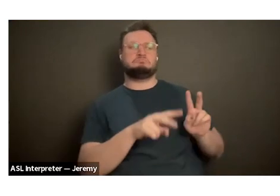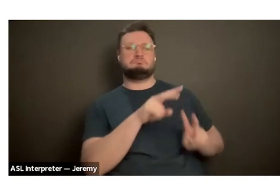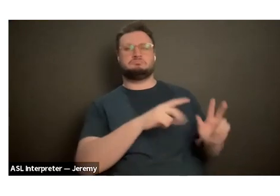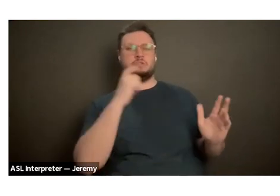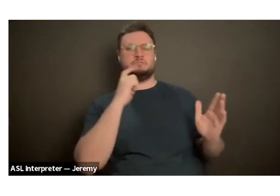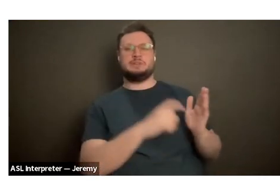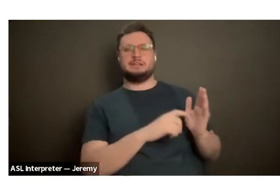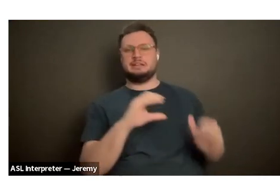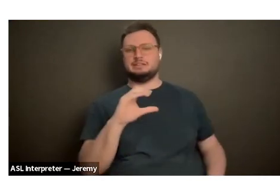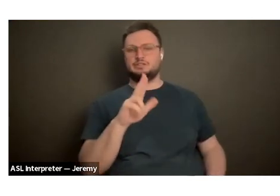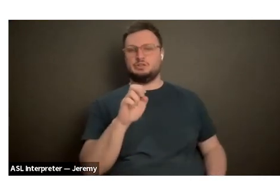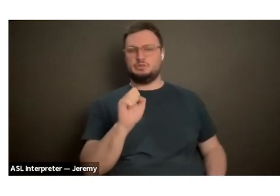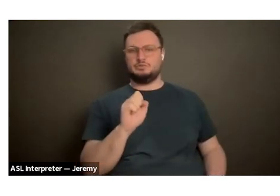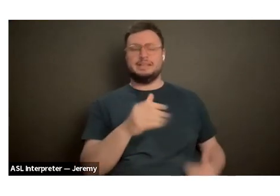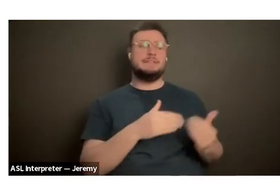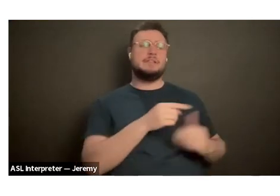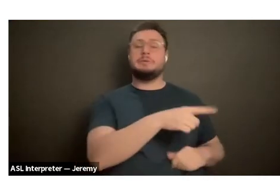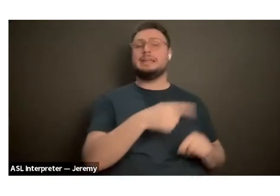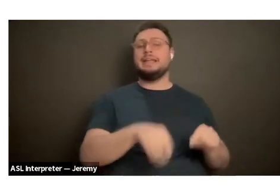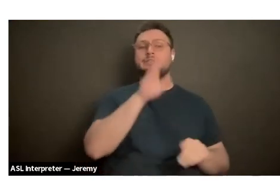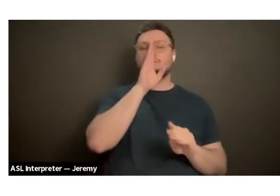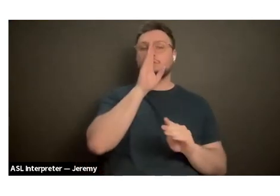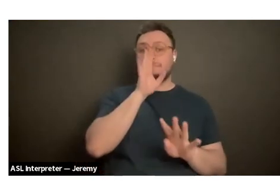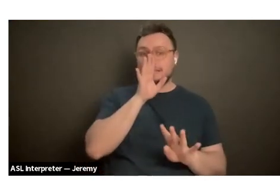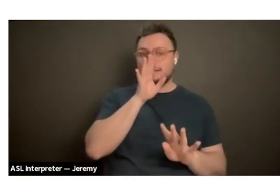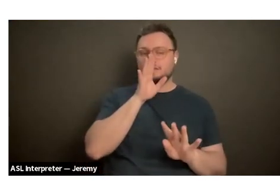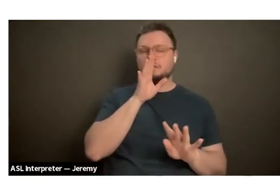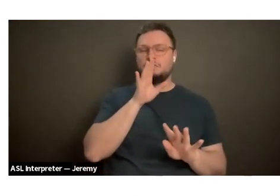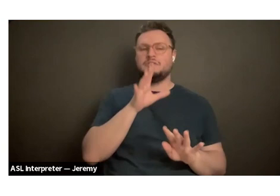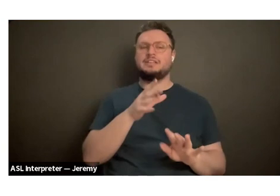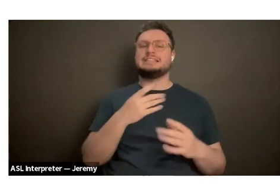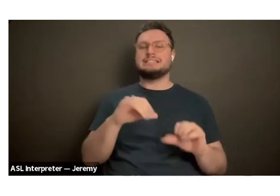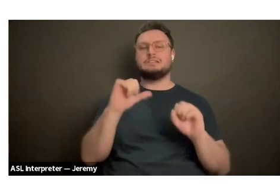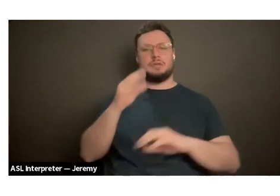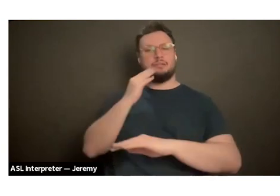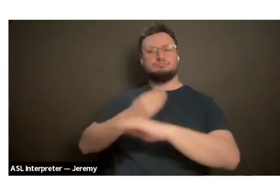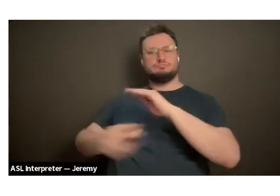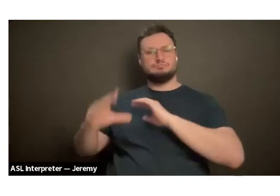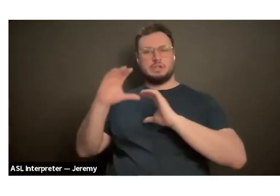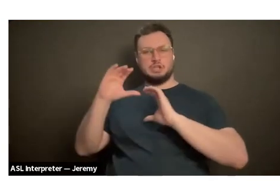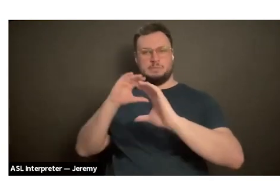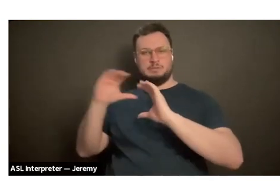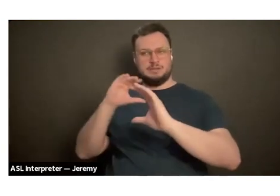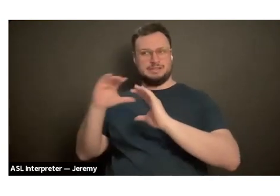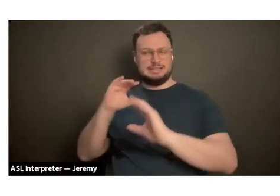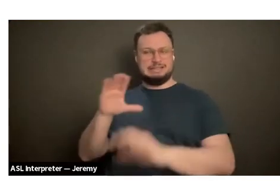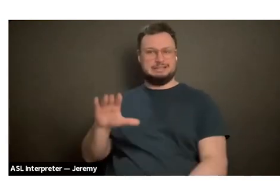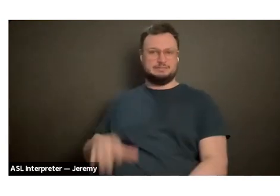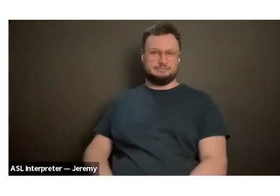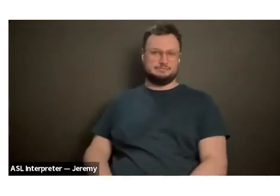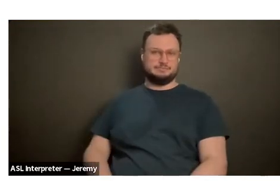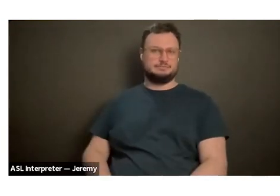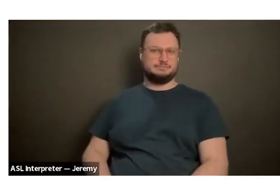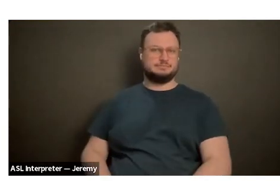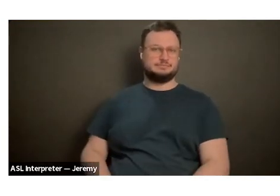is nonverbal, that's okay. He's always able to engage. Just because someone is